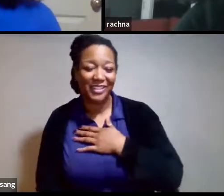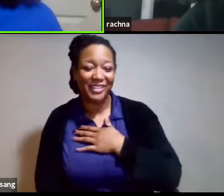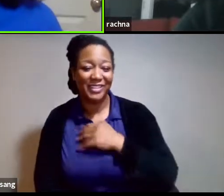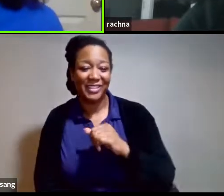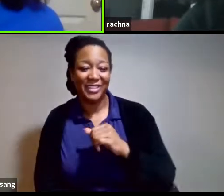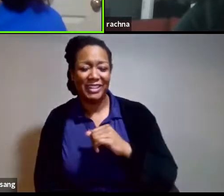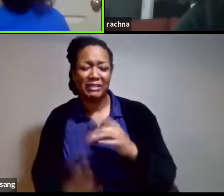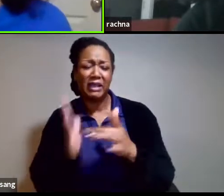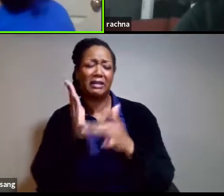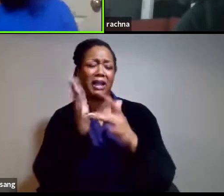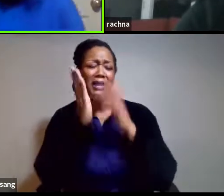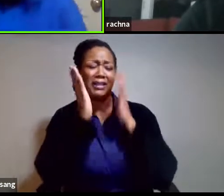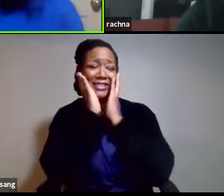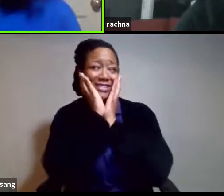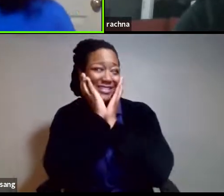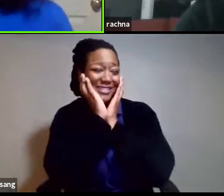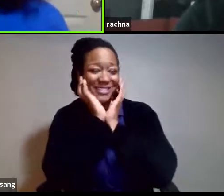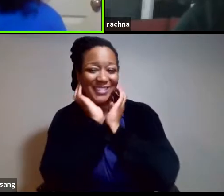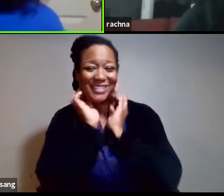Technology.